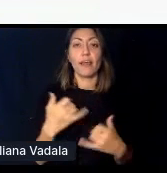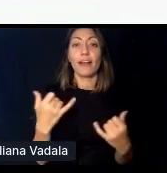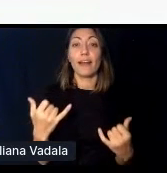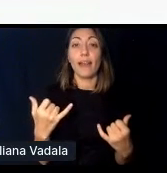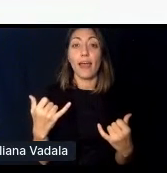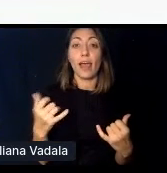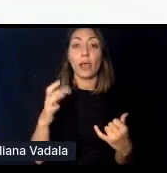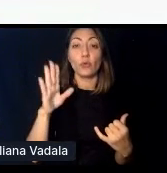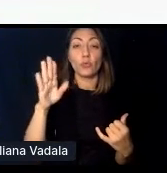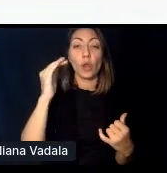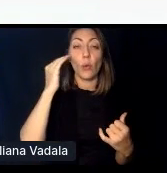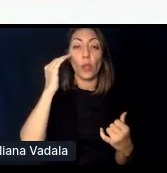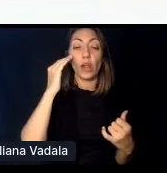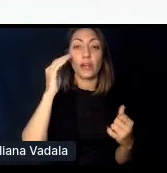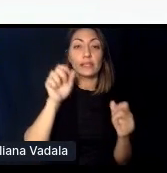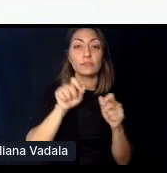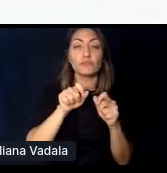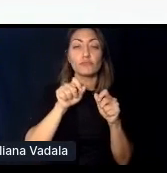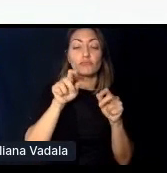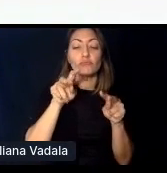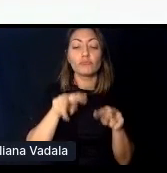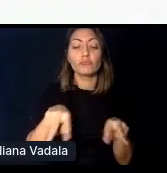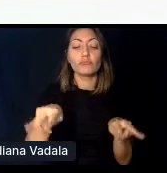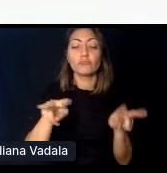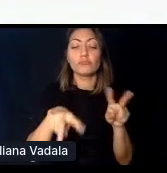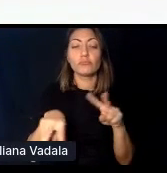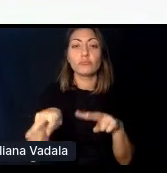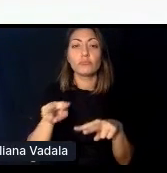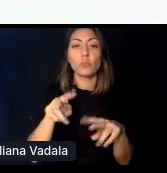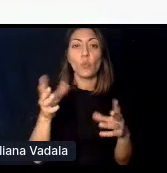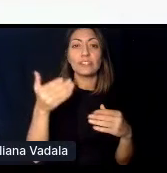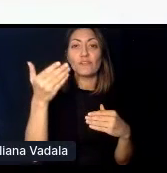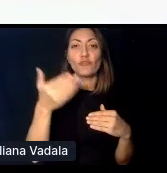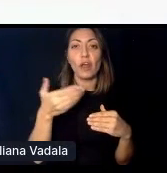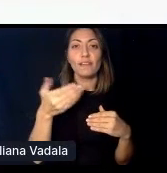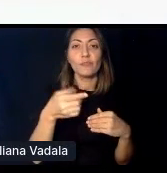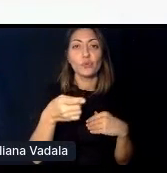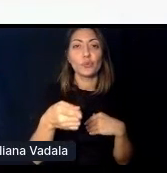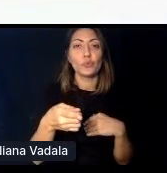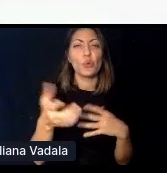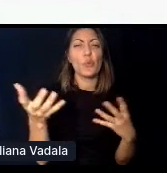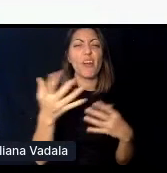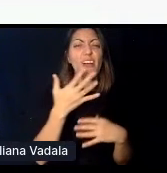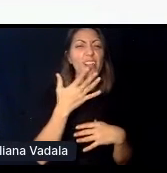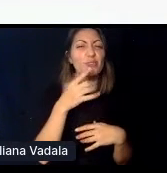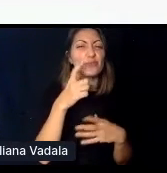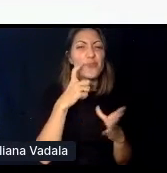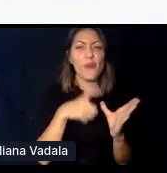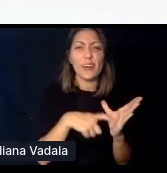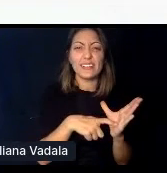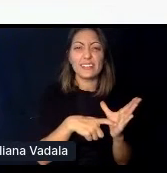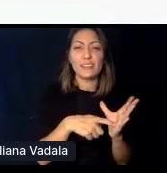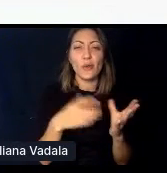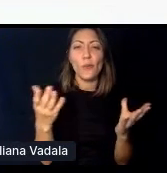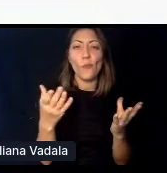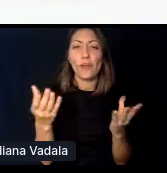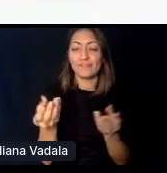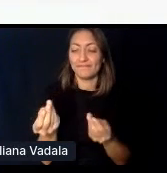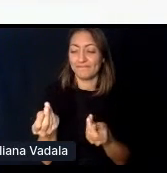your attention to what is in front of you. What colors, shapes, and textures do you notice? Be present in this